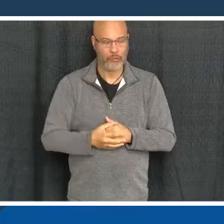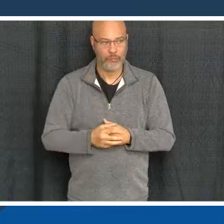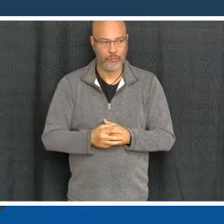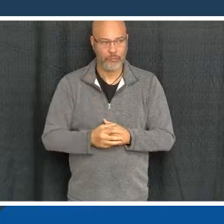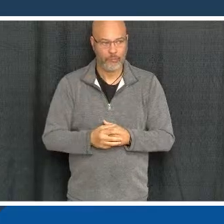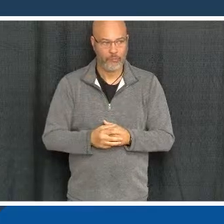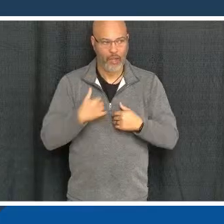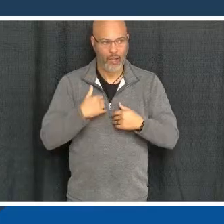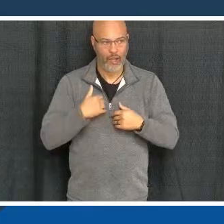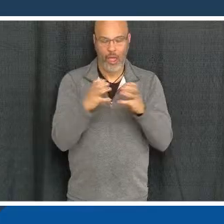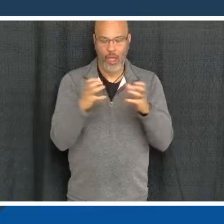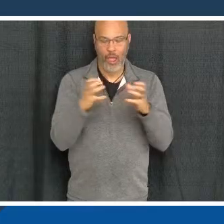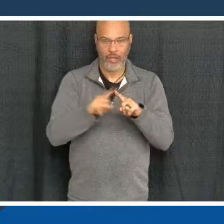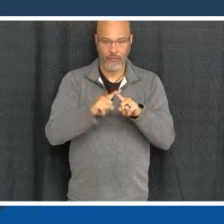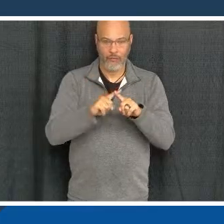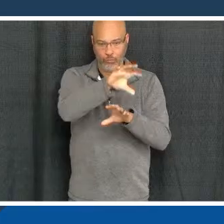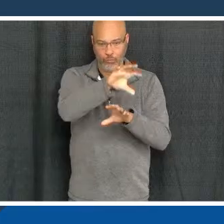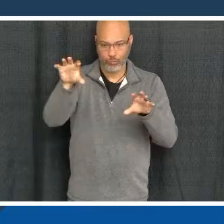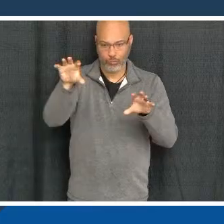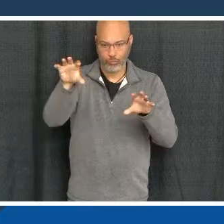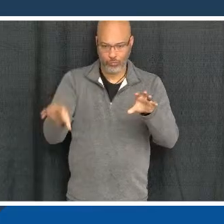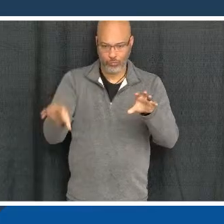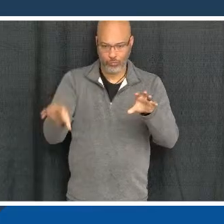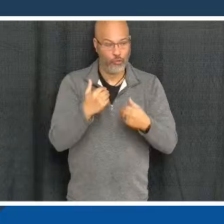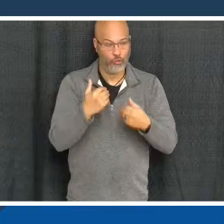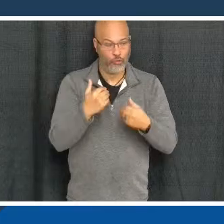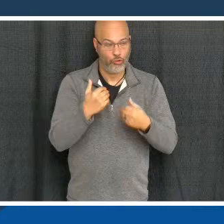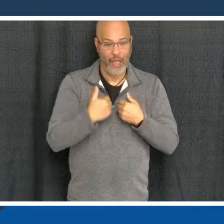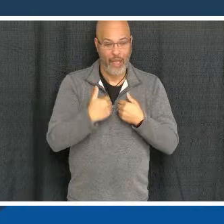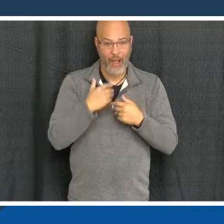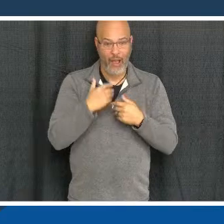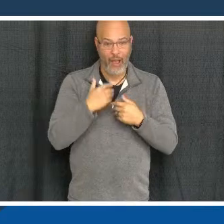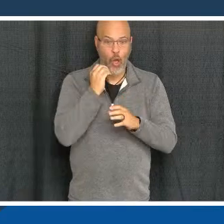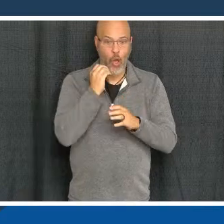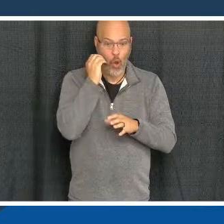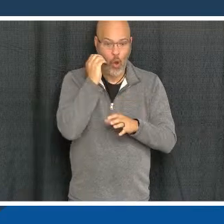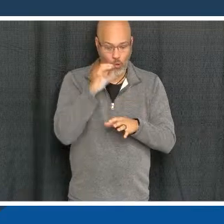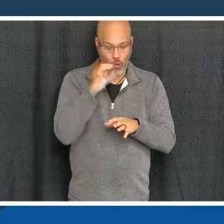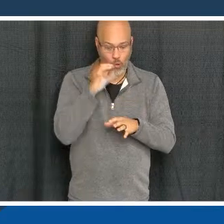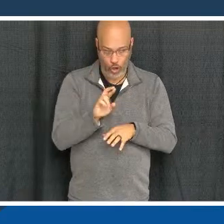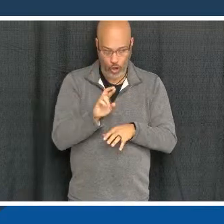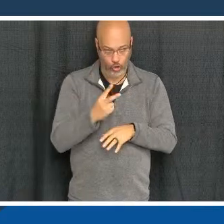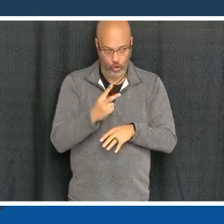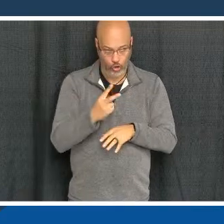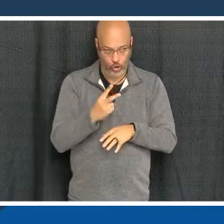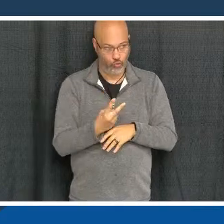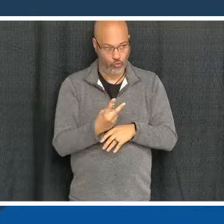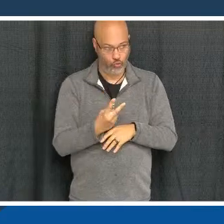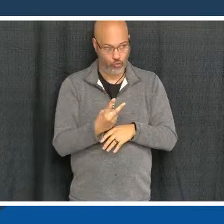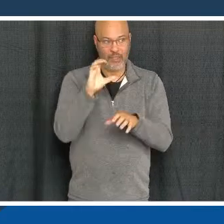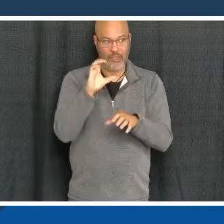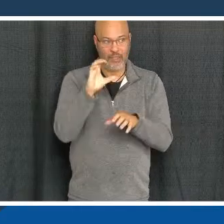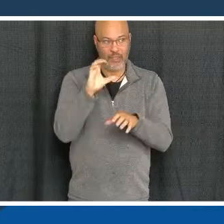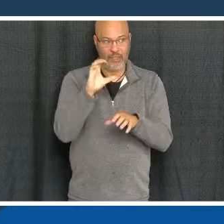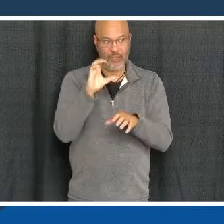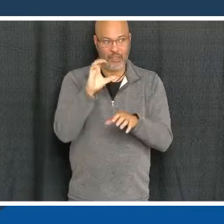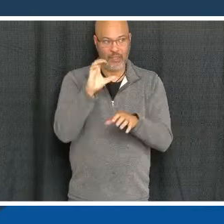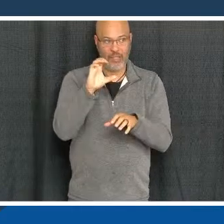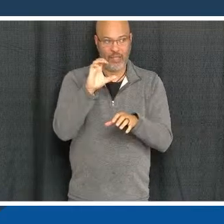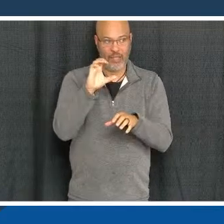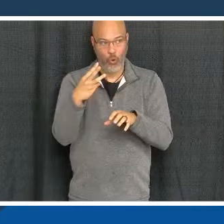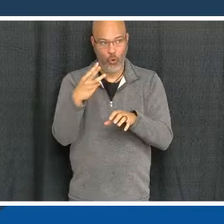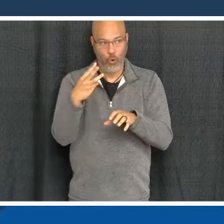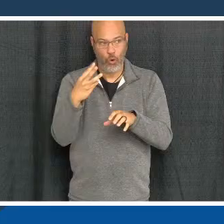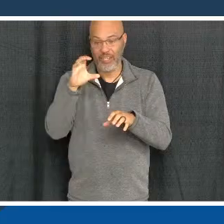a lot of different zones here. You've got the existing neighborhood zone 2, some C4 on